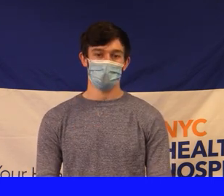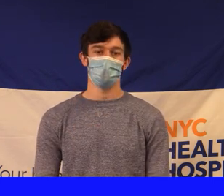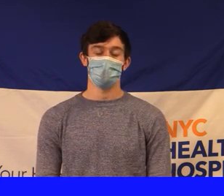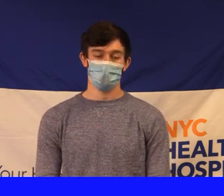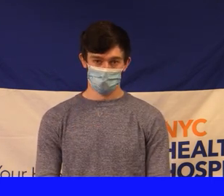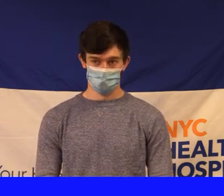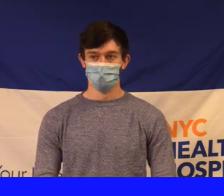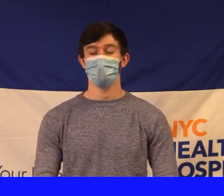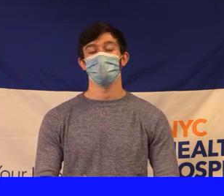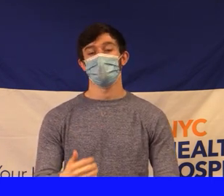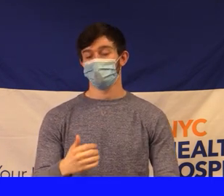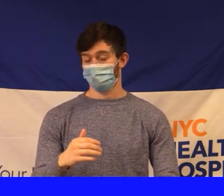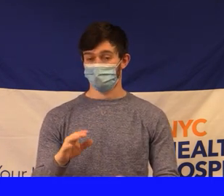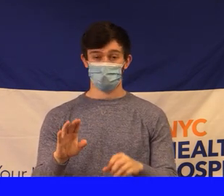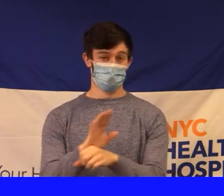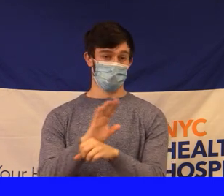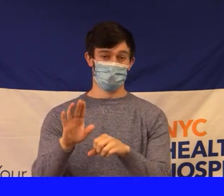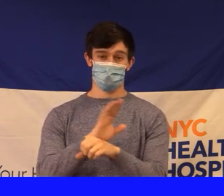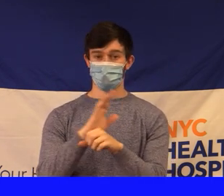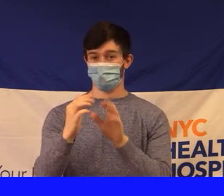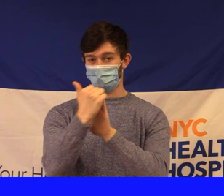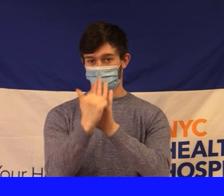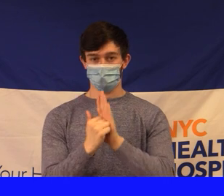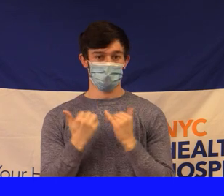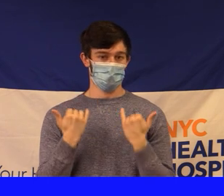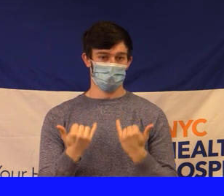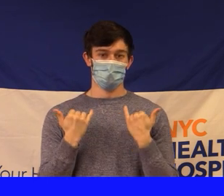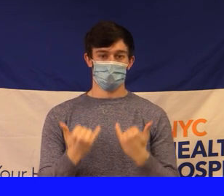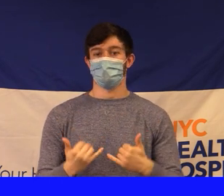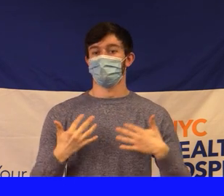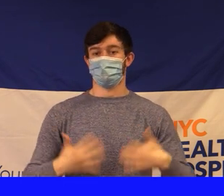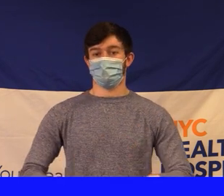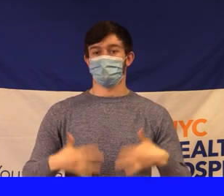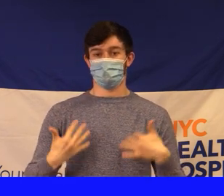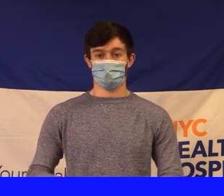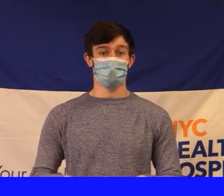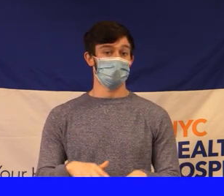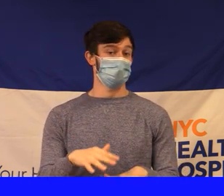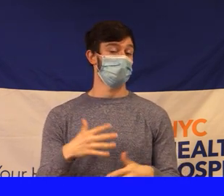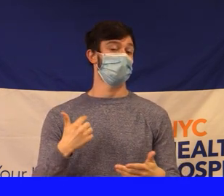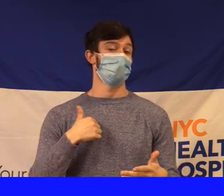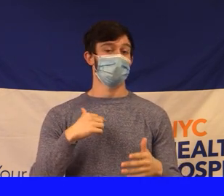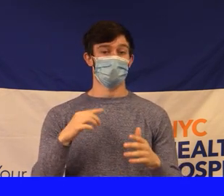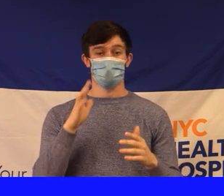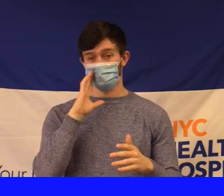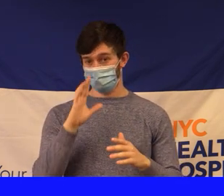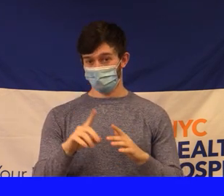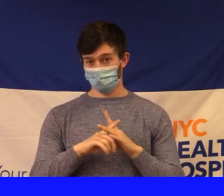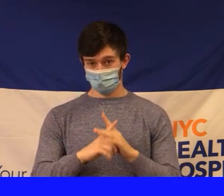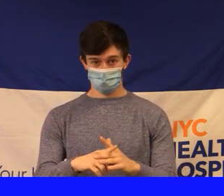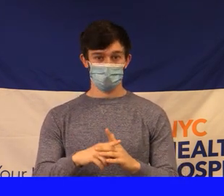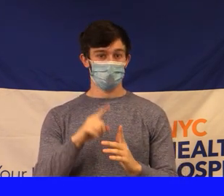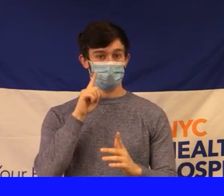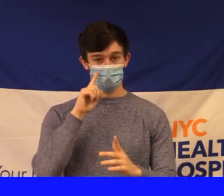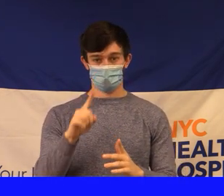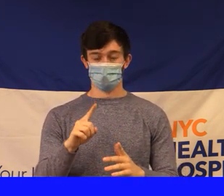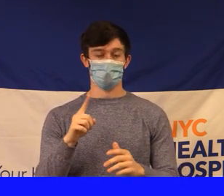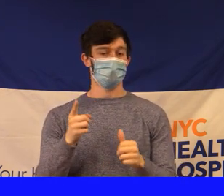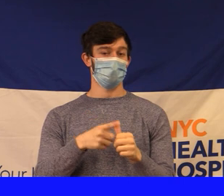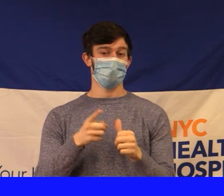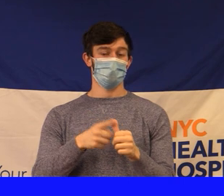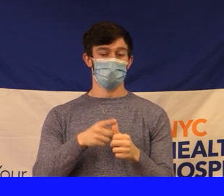We do have a very busy agenda today, so if I can, let me begin by asking for a motion to approve our